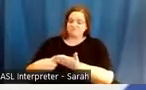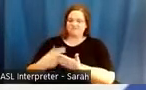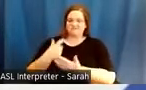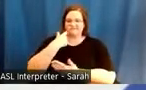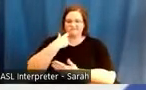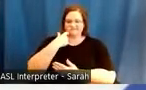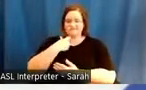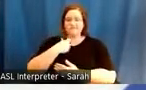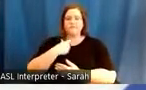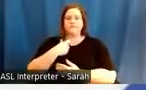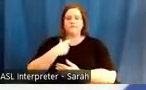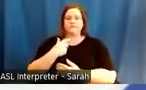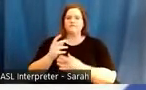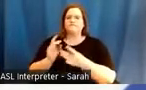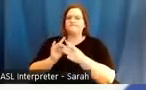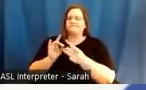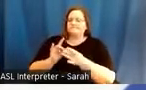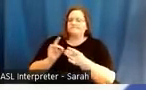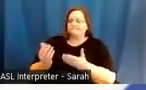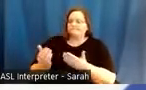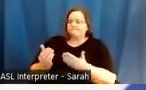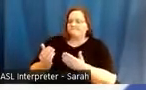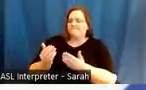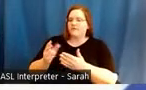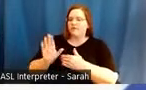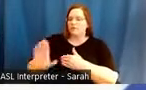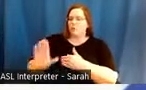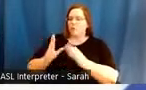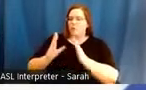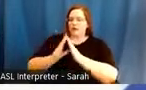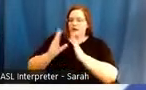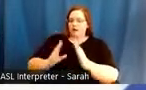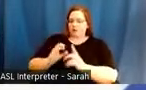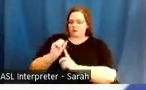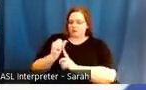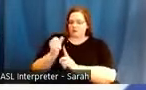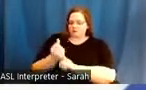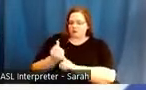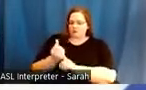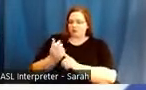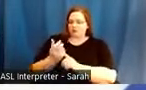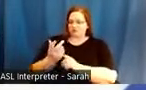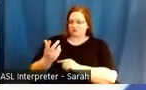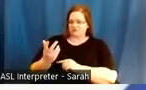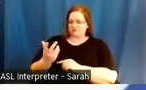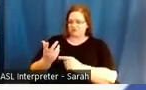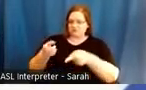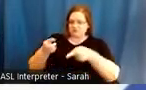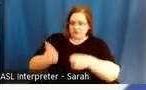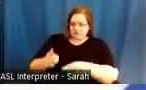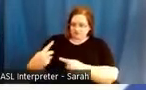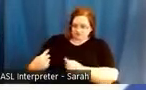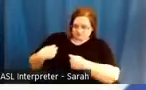How about you tell me a little bit about what your housing situation has been like in the last few years?